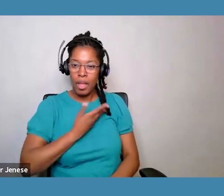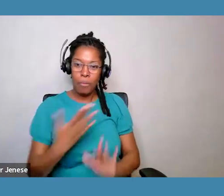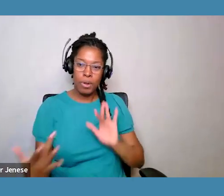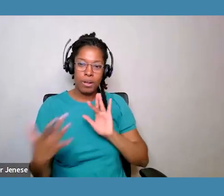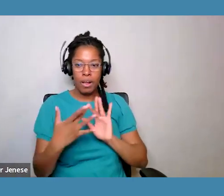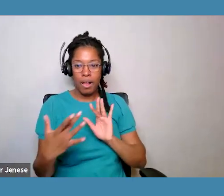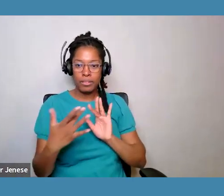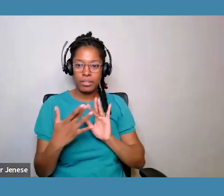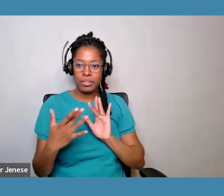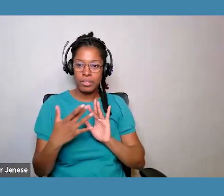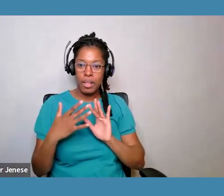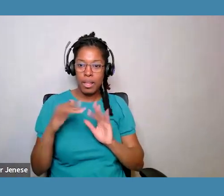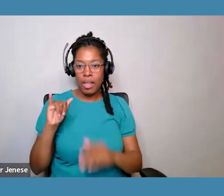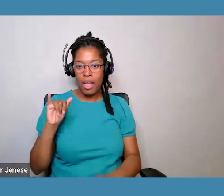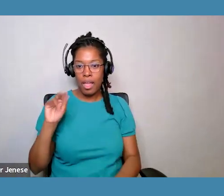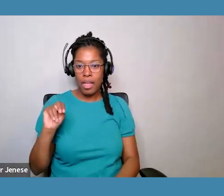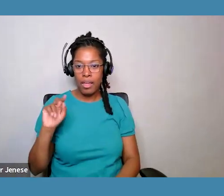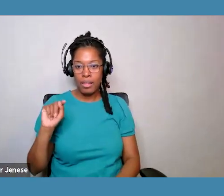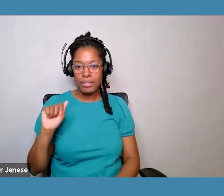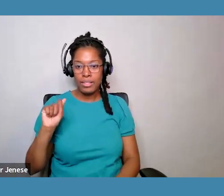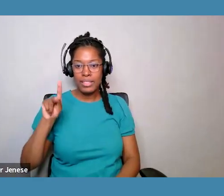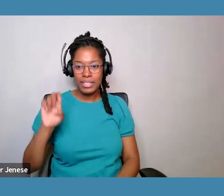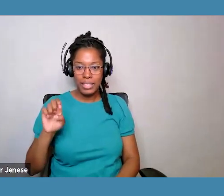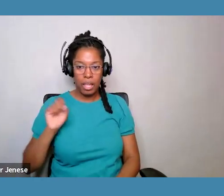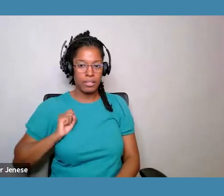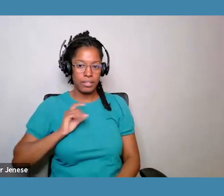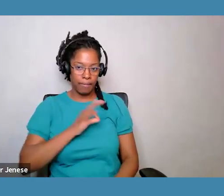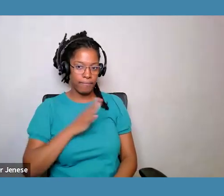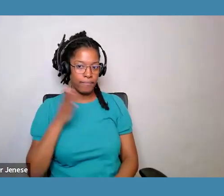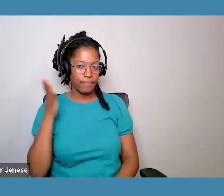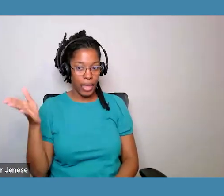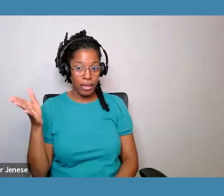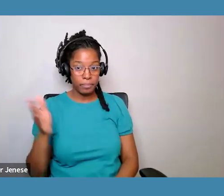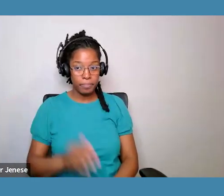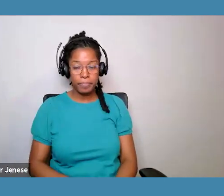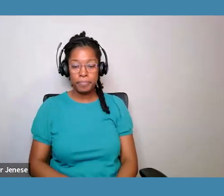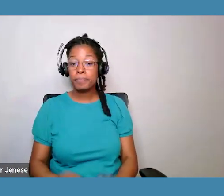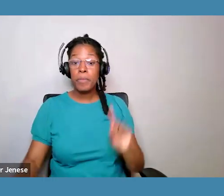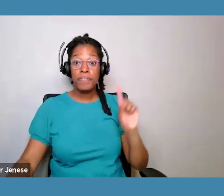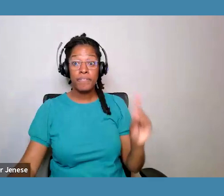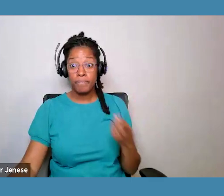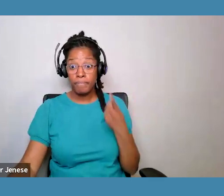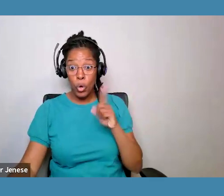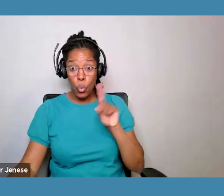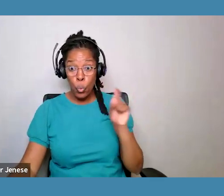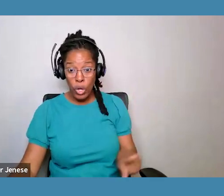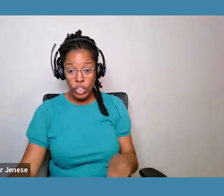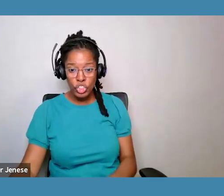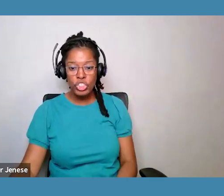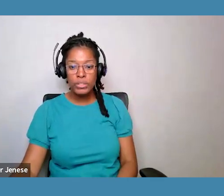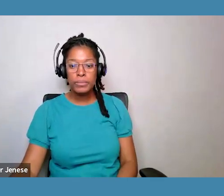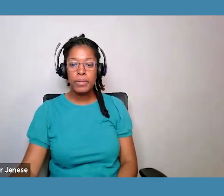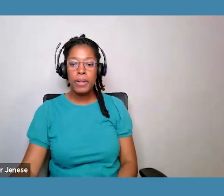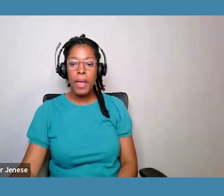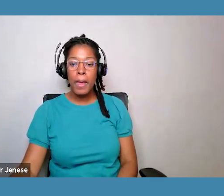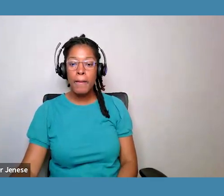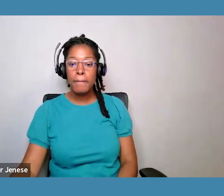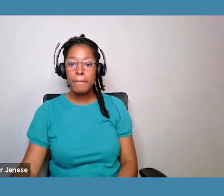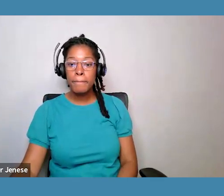contact our intake staff there. So our first question is,